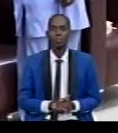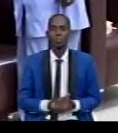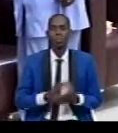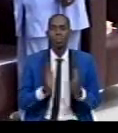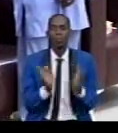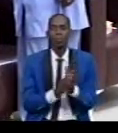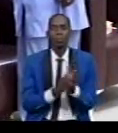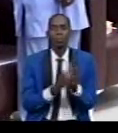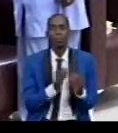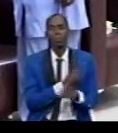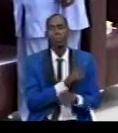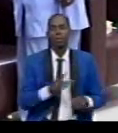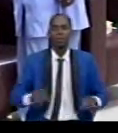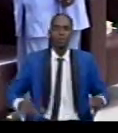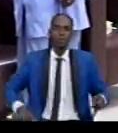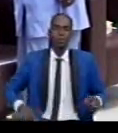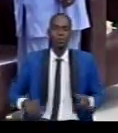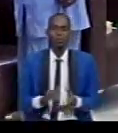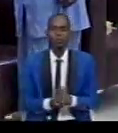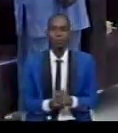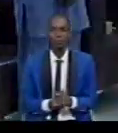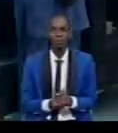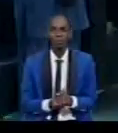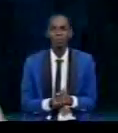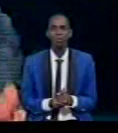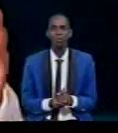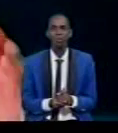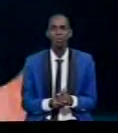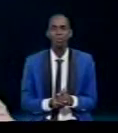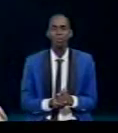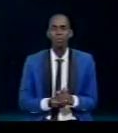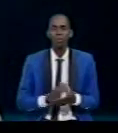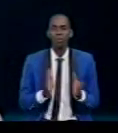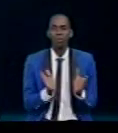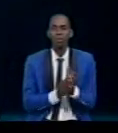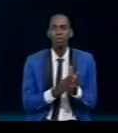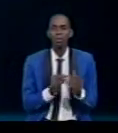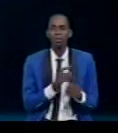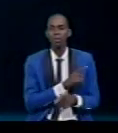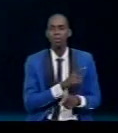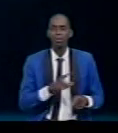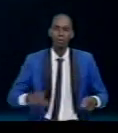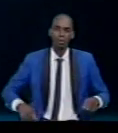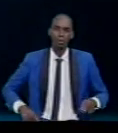Praise the Lord. A better hallelujah. Praise the Lord.